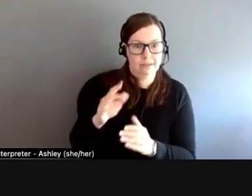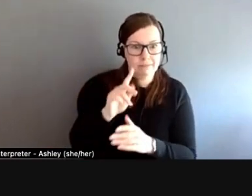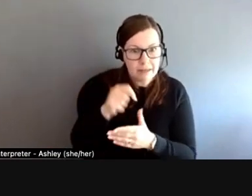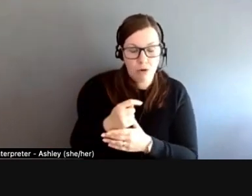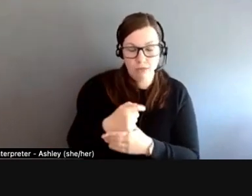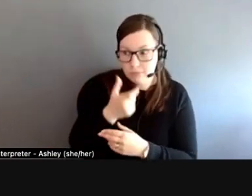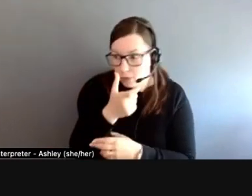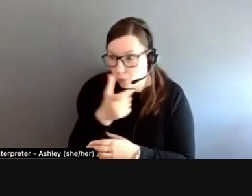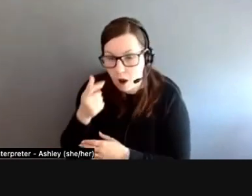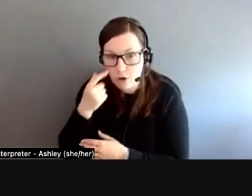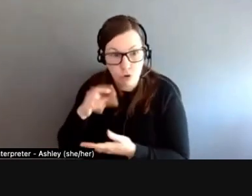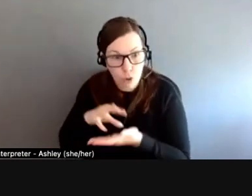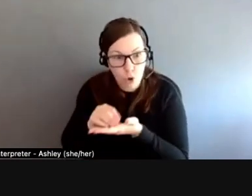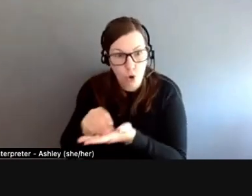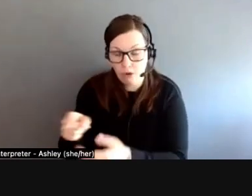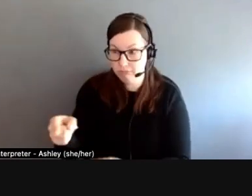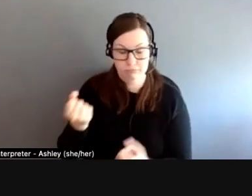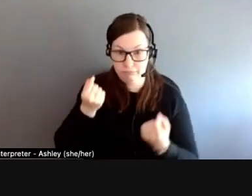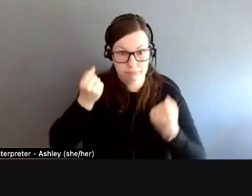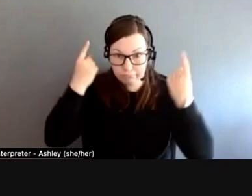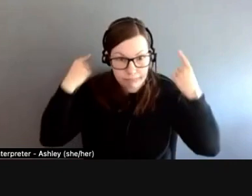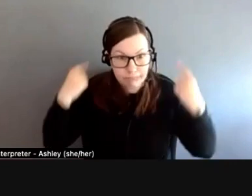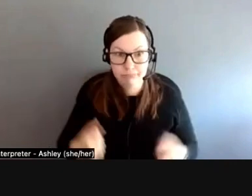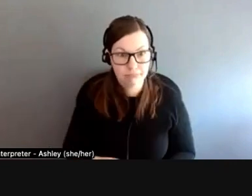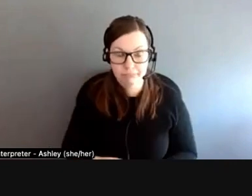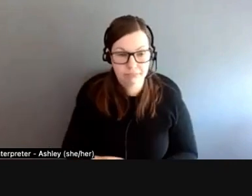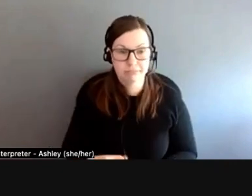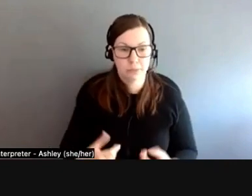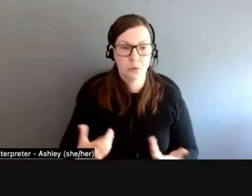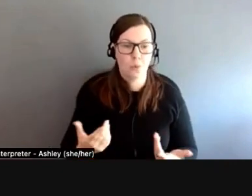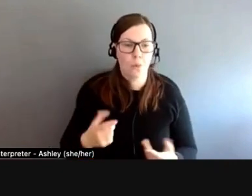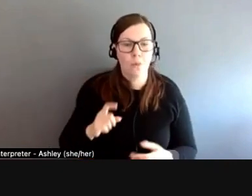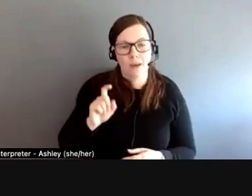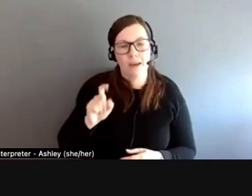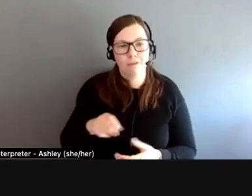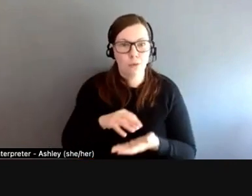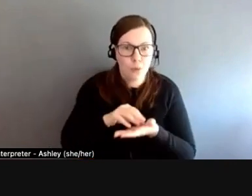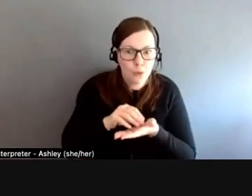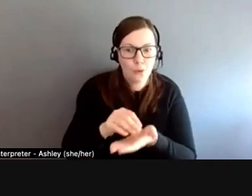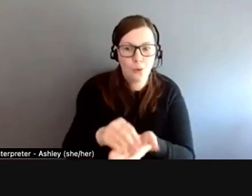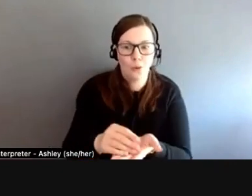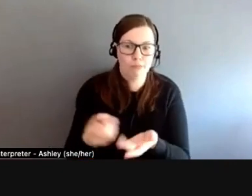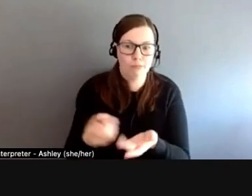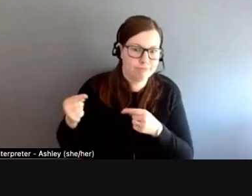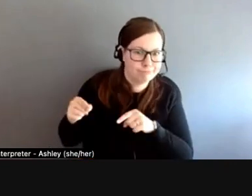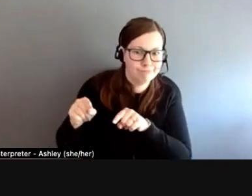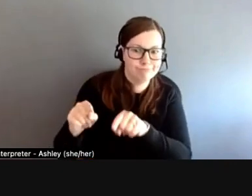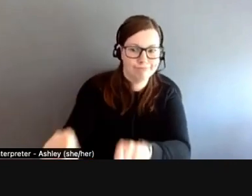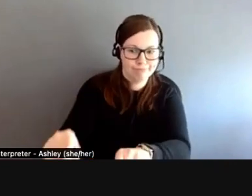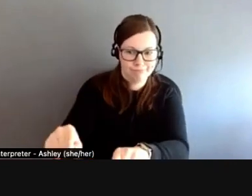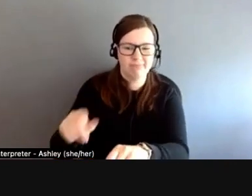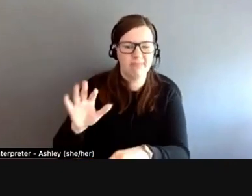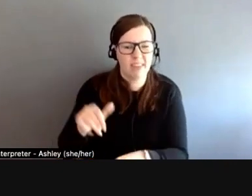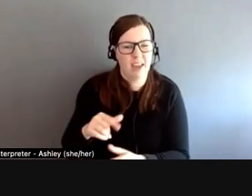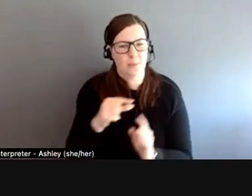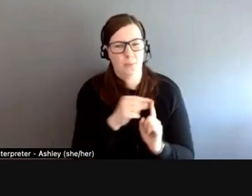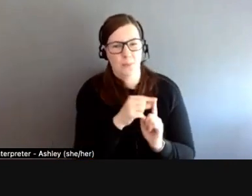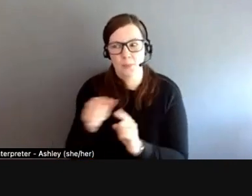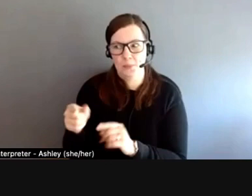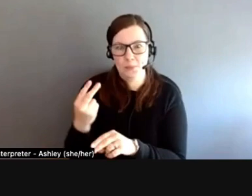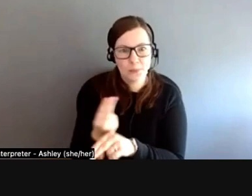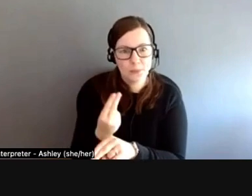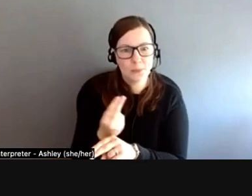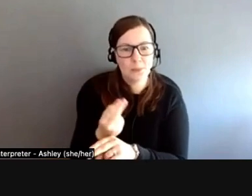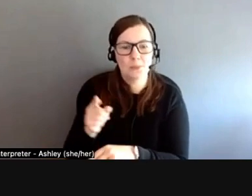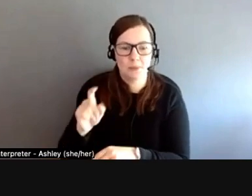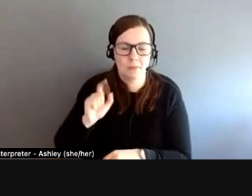to begin to feel comfortable with the jargon of YouTube. So those